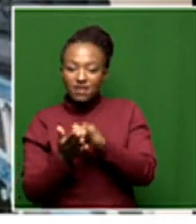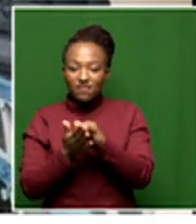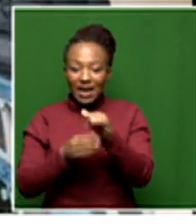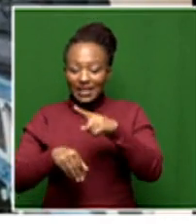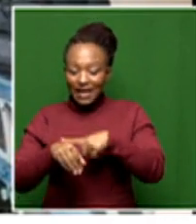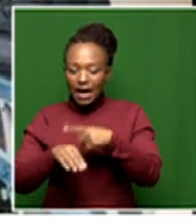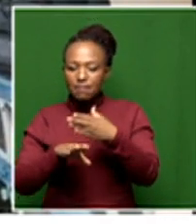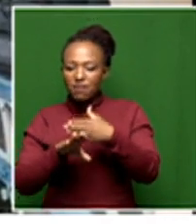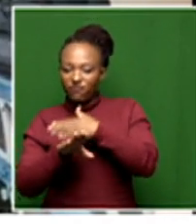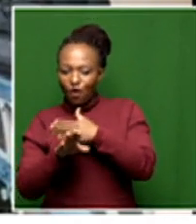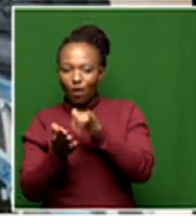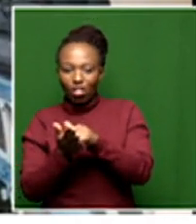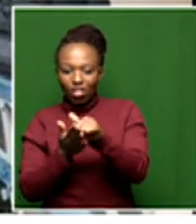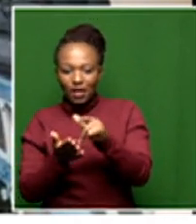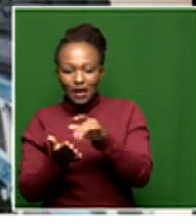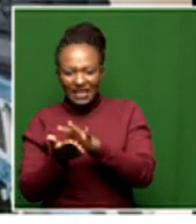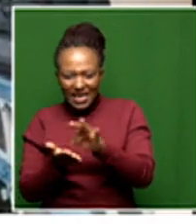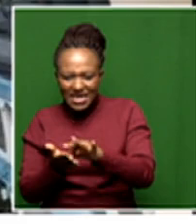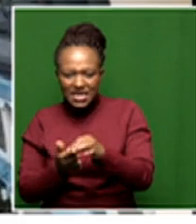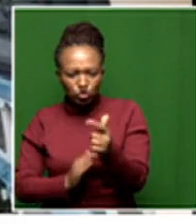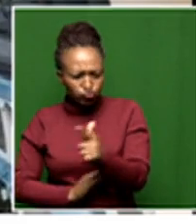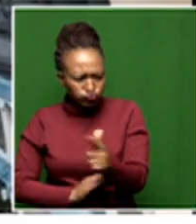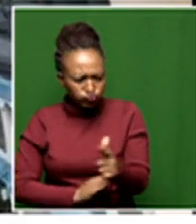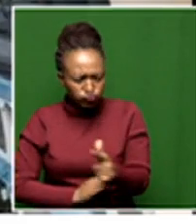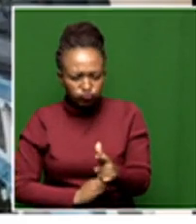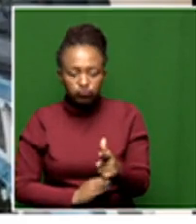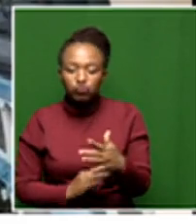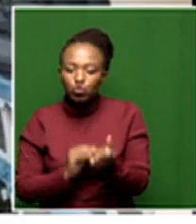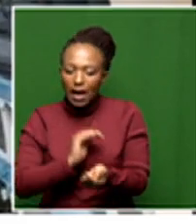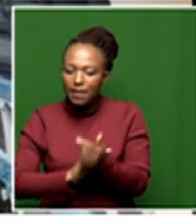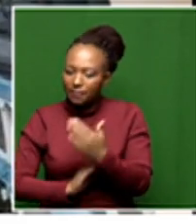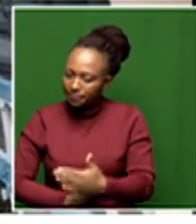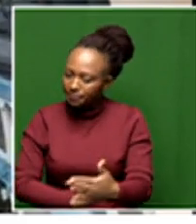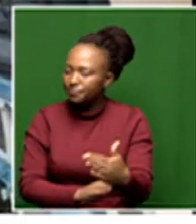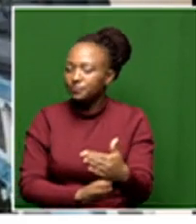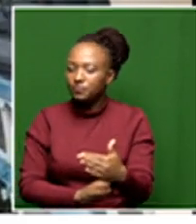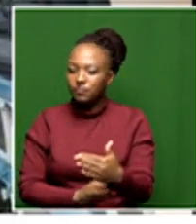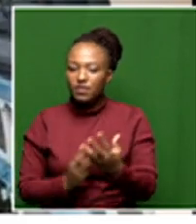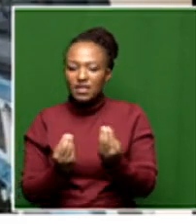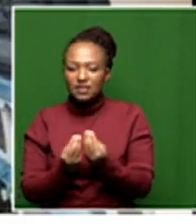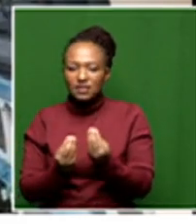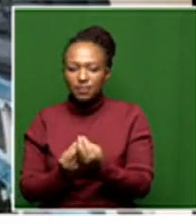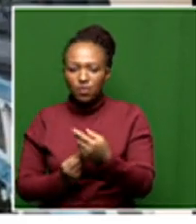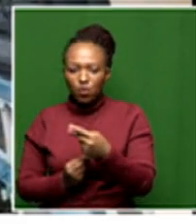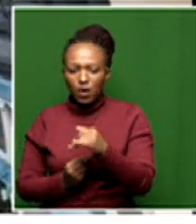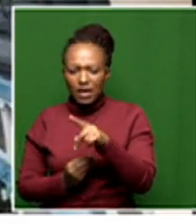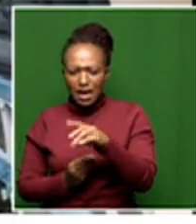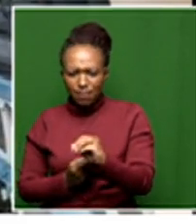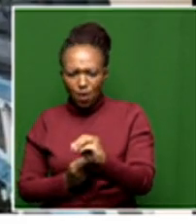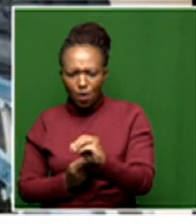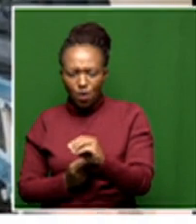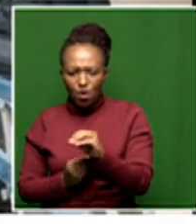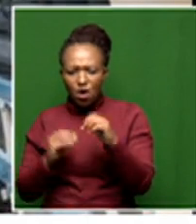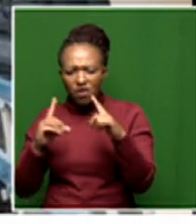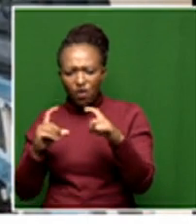flight, post-flight, deep cleanings that will happen throughout. There's something called the HEPA filter, which